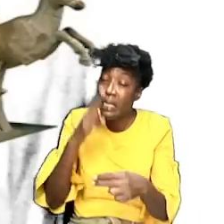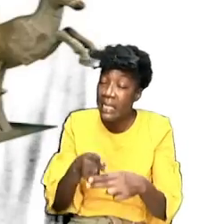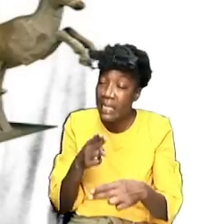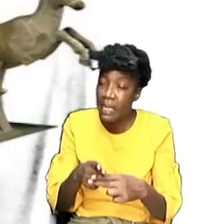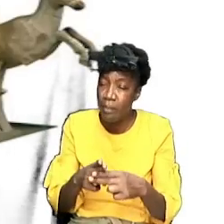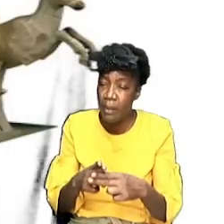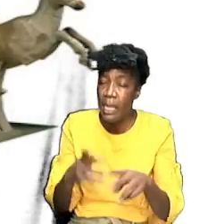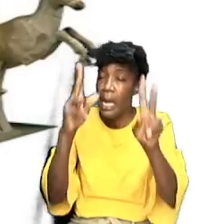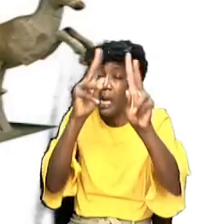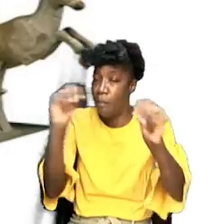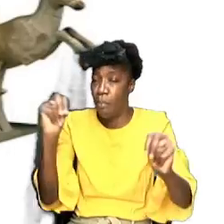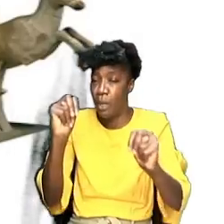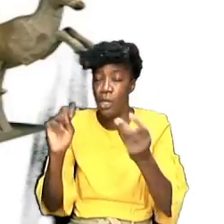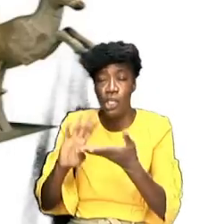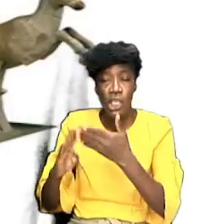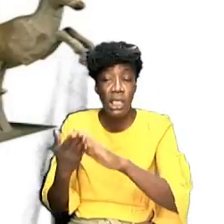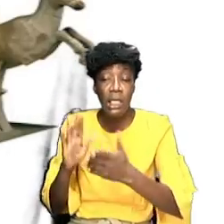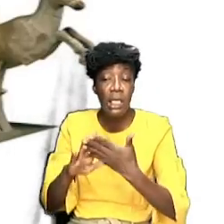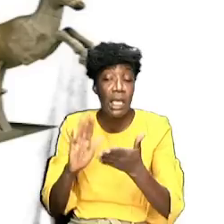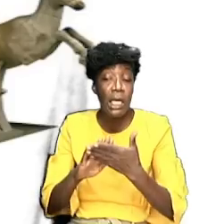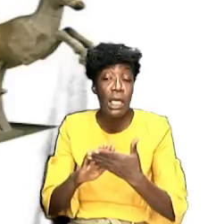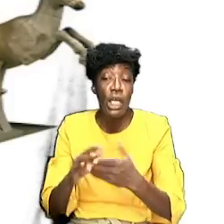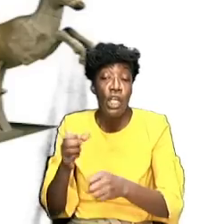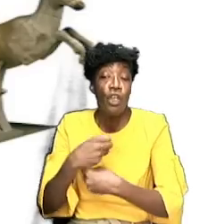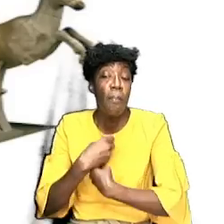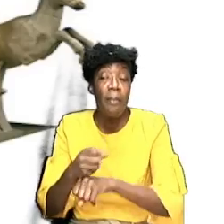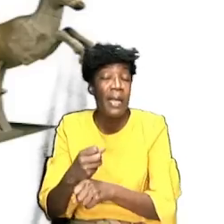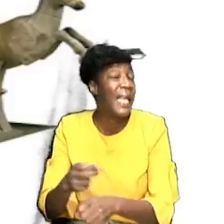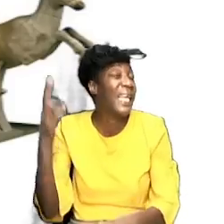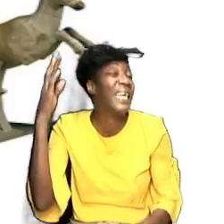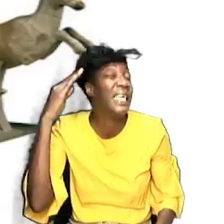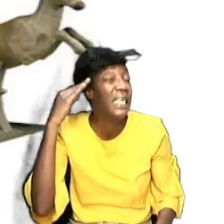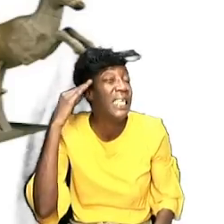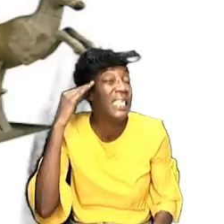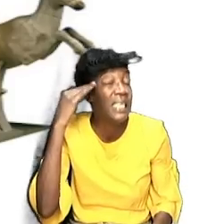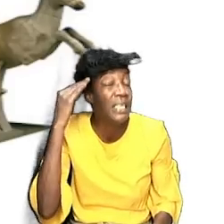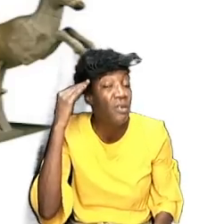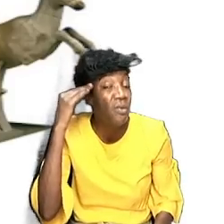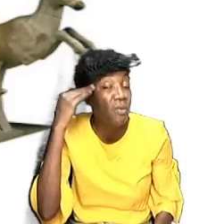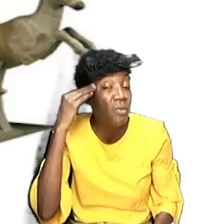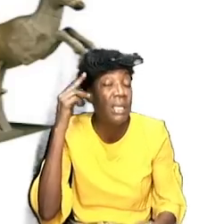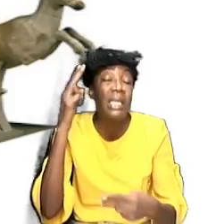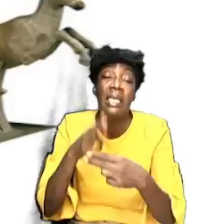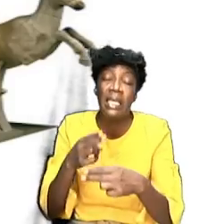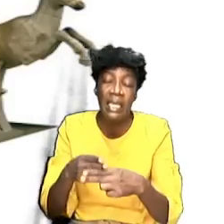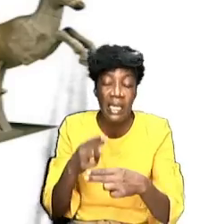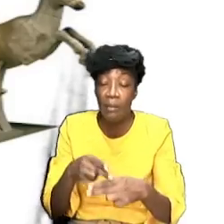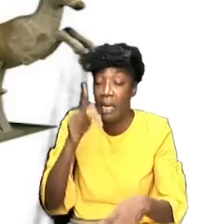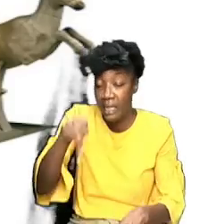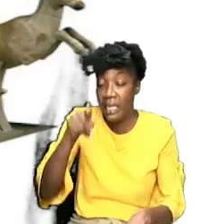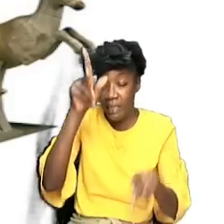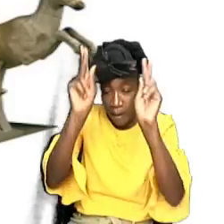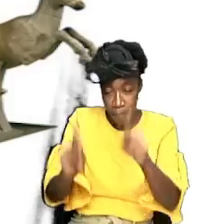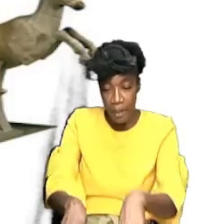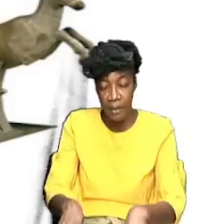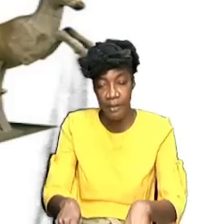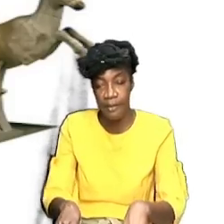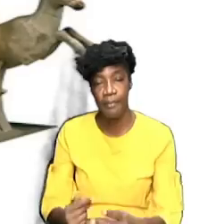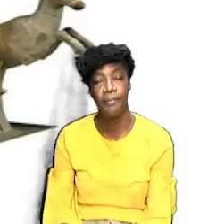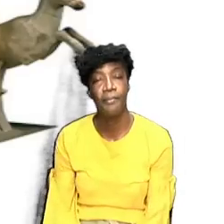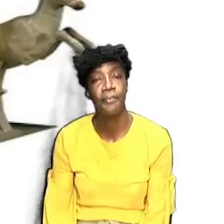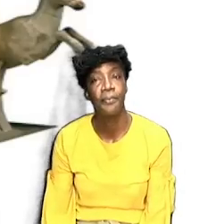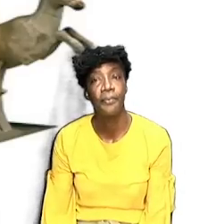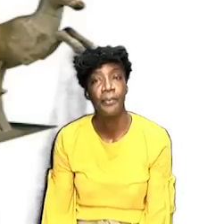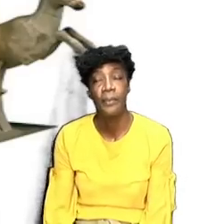city was to make his name known throughout history. So as time goes on, people would have known that this particular person burned down the city. All right.